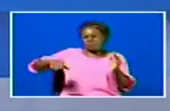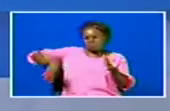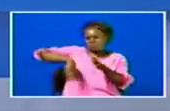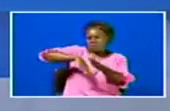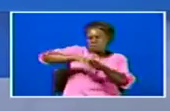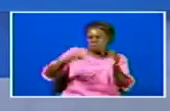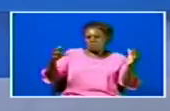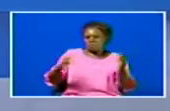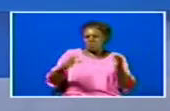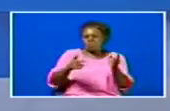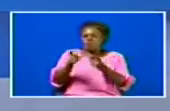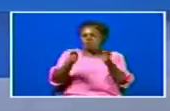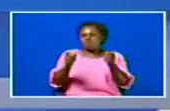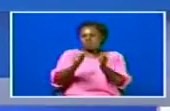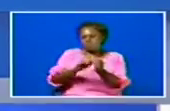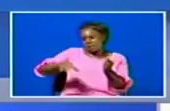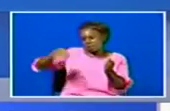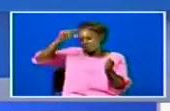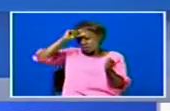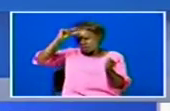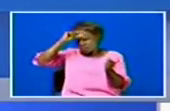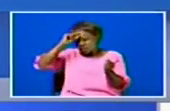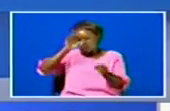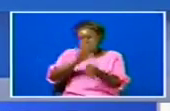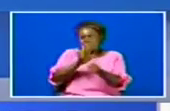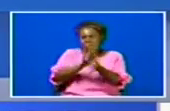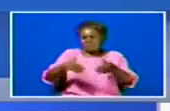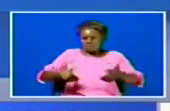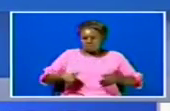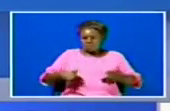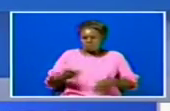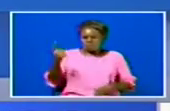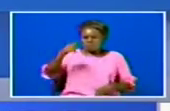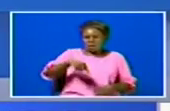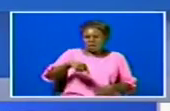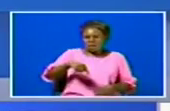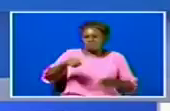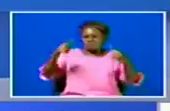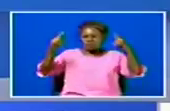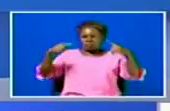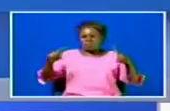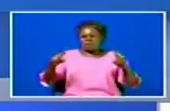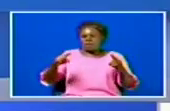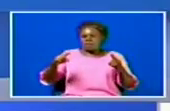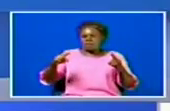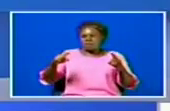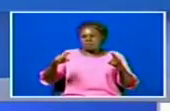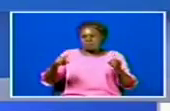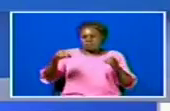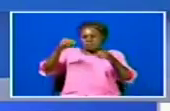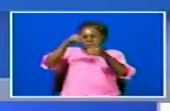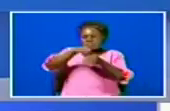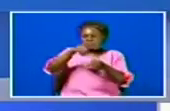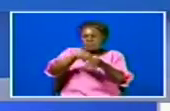team that will be run by the county government. Hundreds of young people turned up for the trials. Successful candidates will be assimilated as